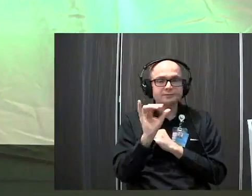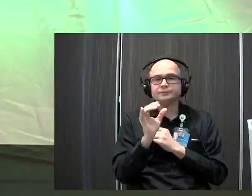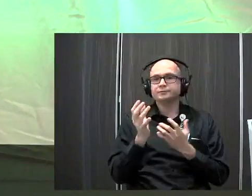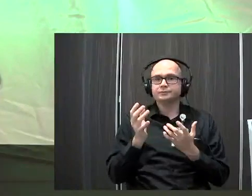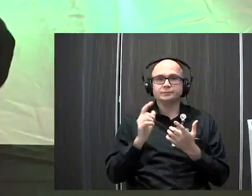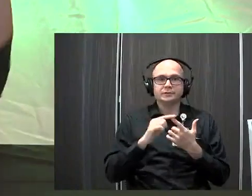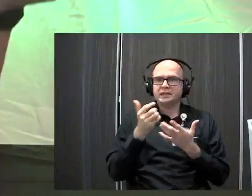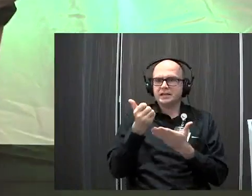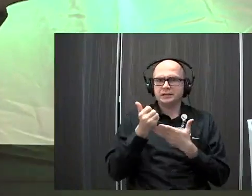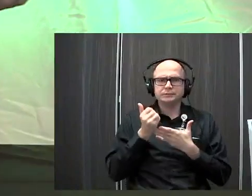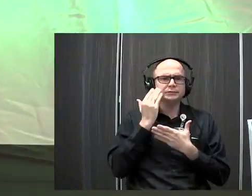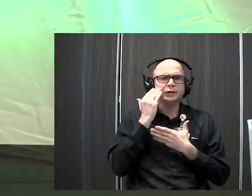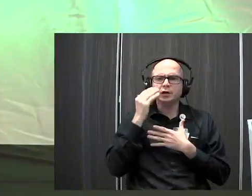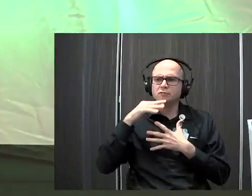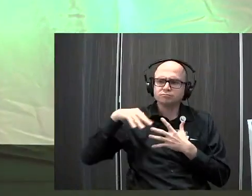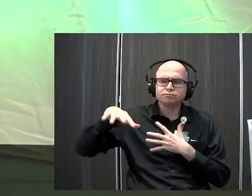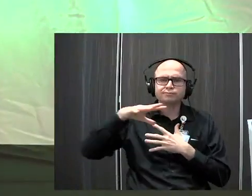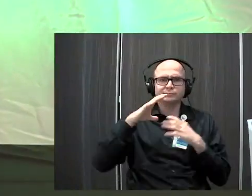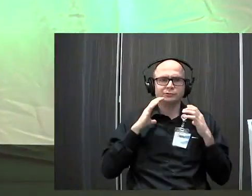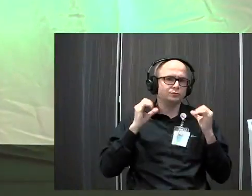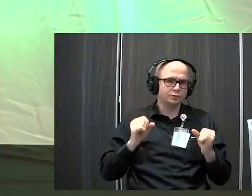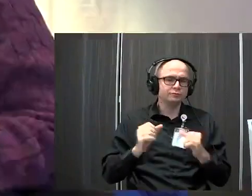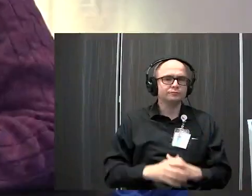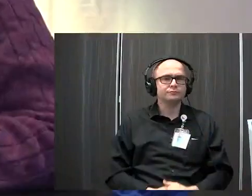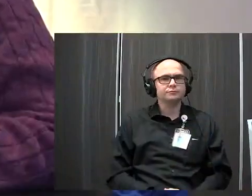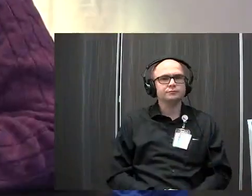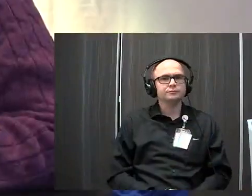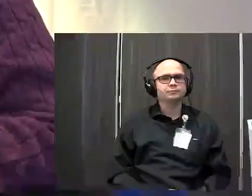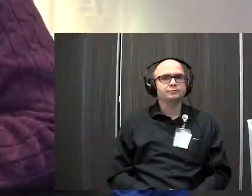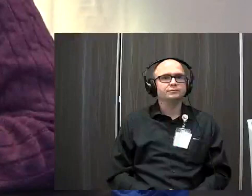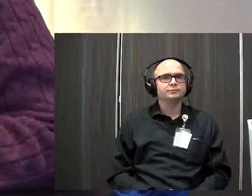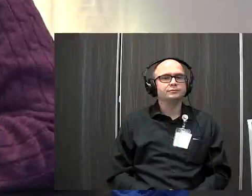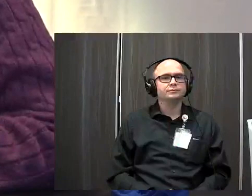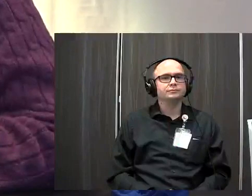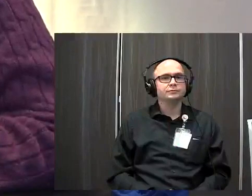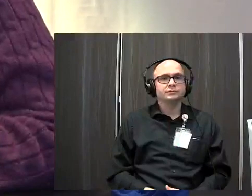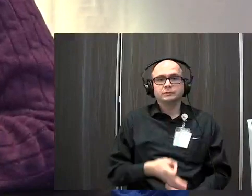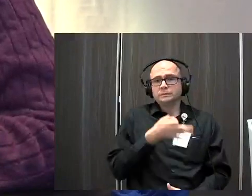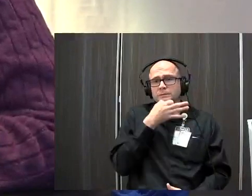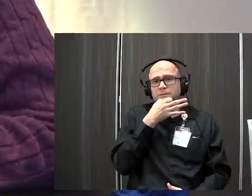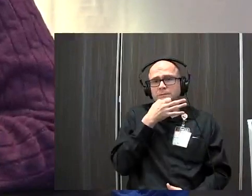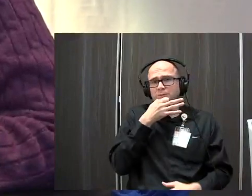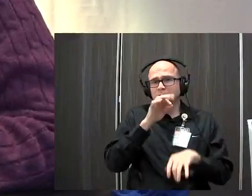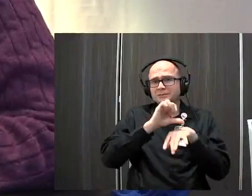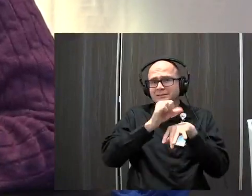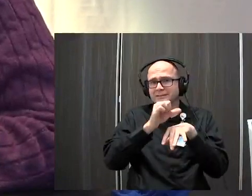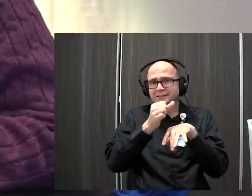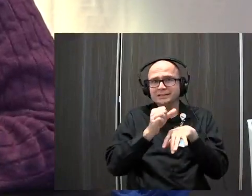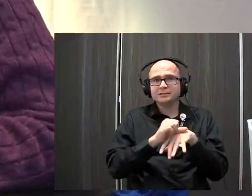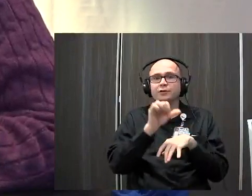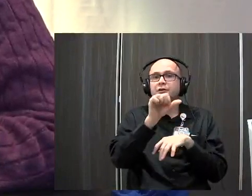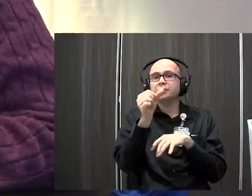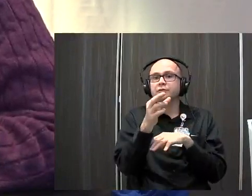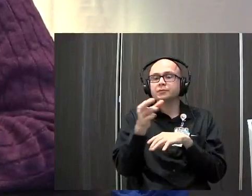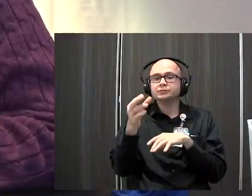it helps me know more about charge. So please do that. Yeah, awesome. So we're getting close to that 10 o'clock moment. One other resource that I